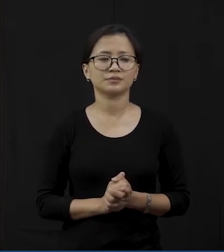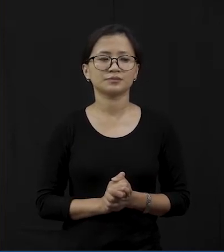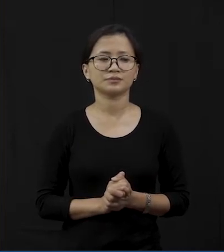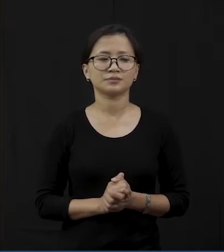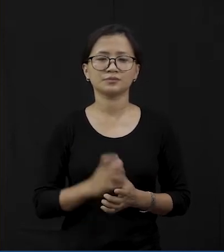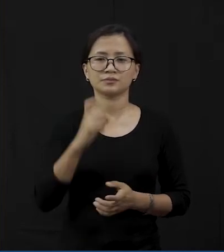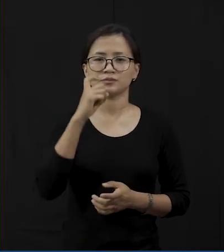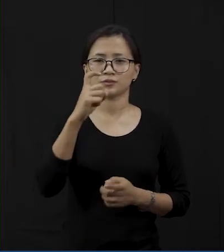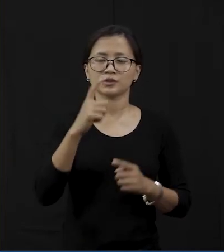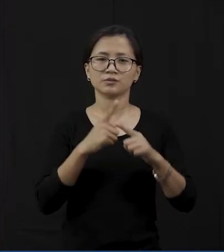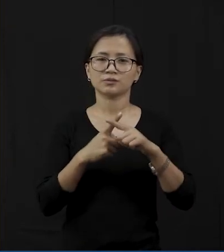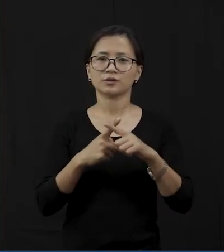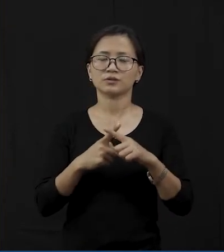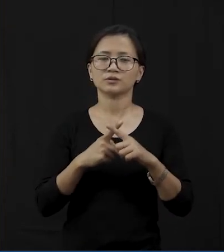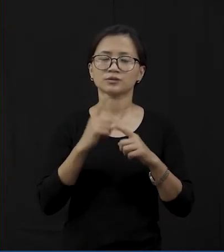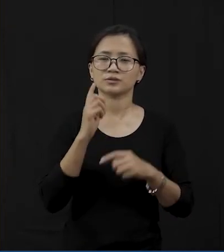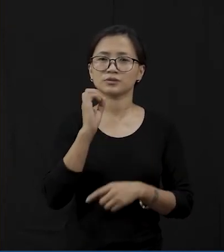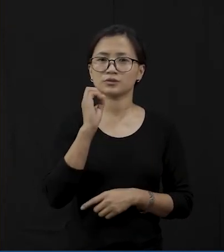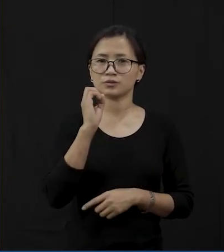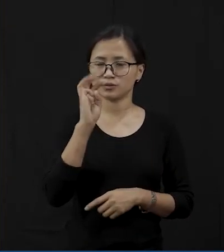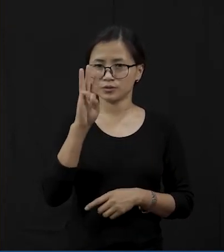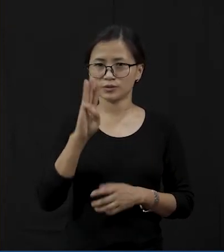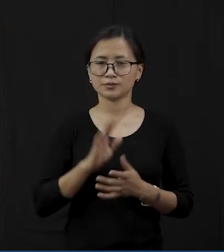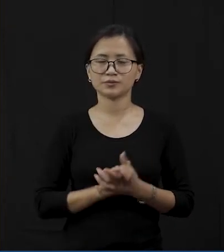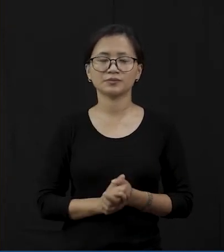Now 7 plus 3,